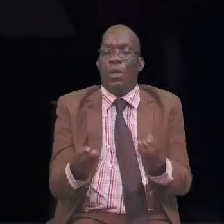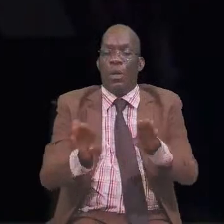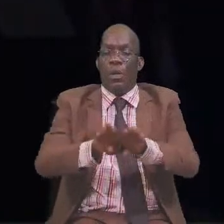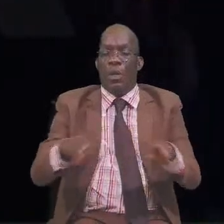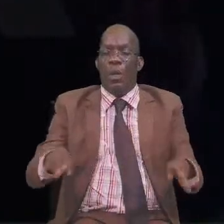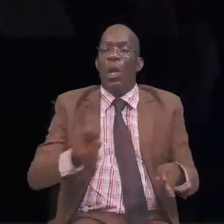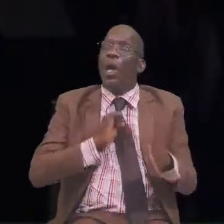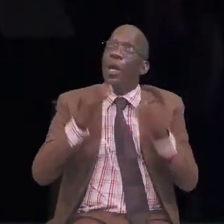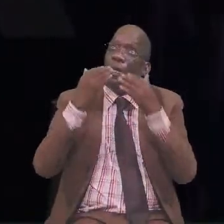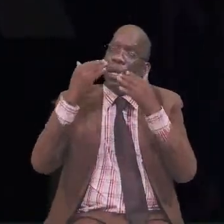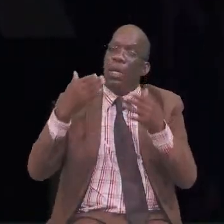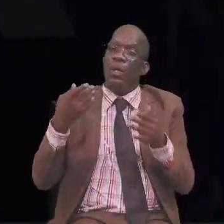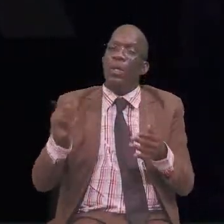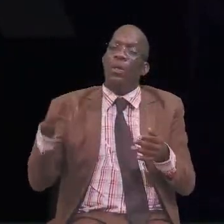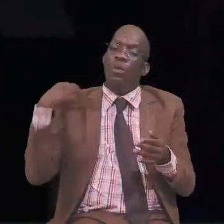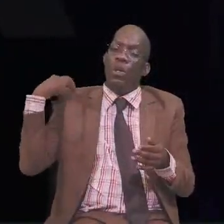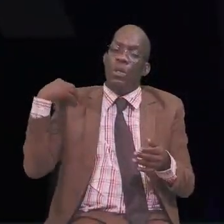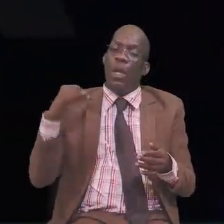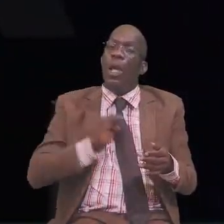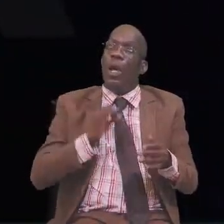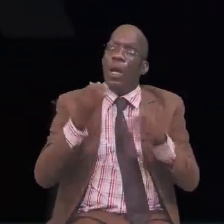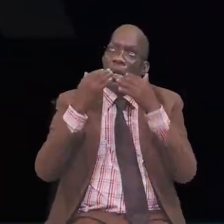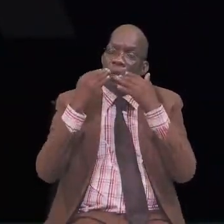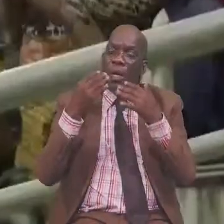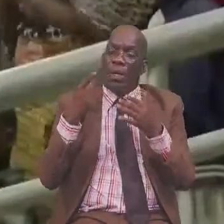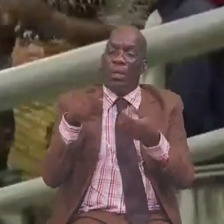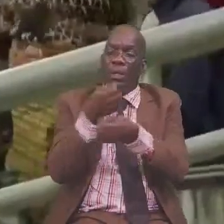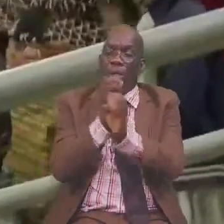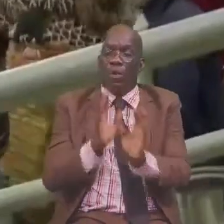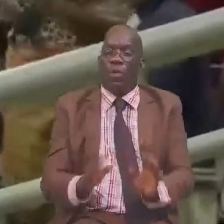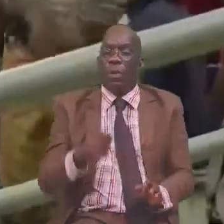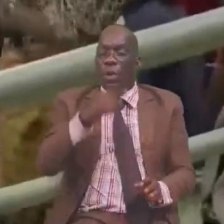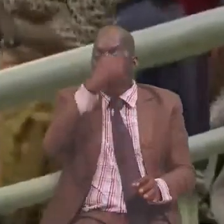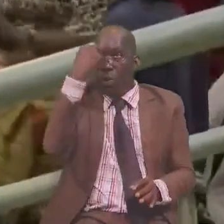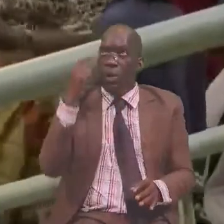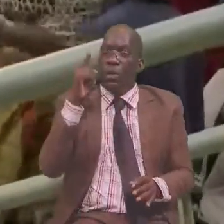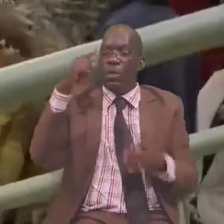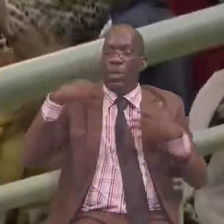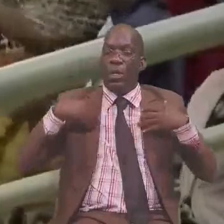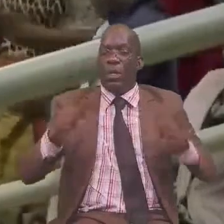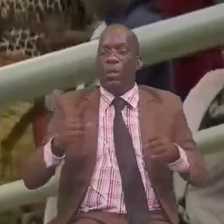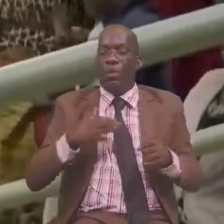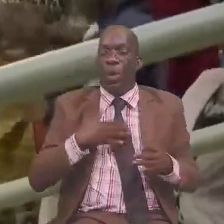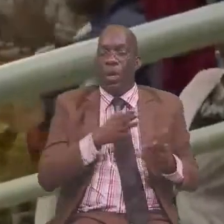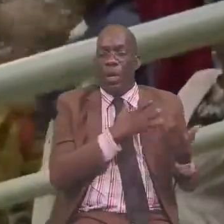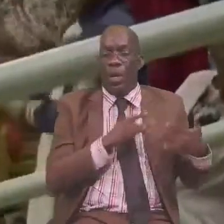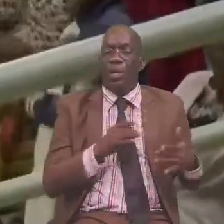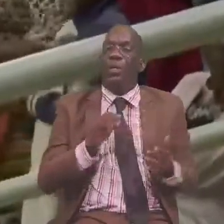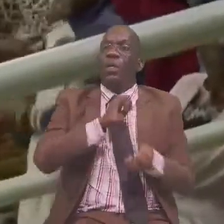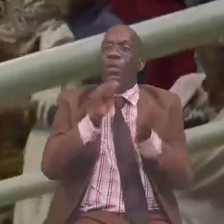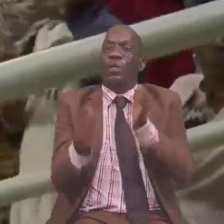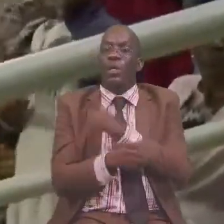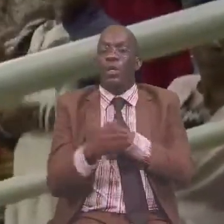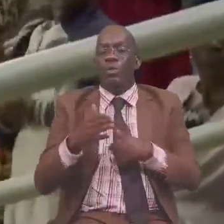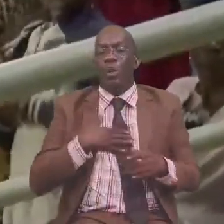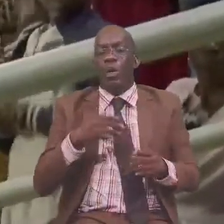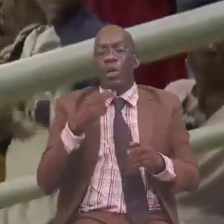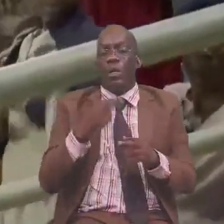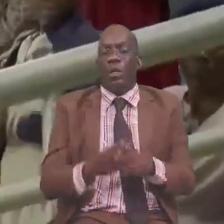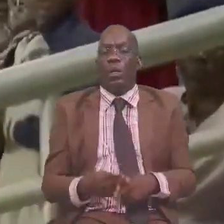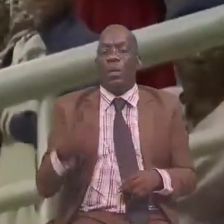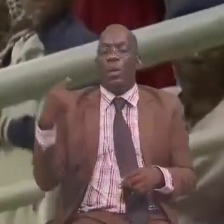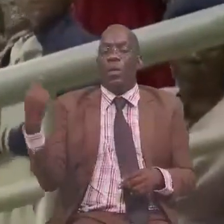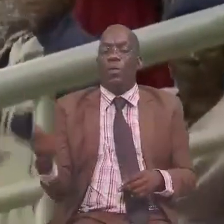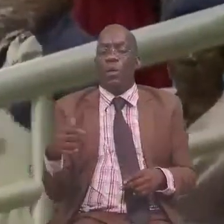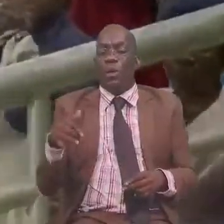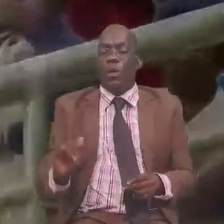Master, I thank the Savior, because he healed my heart, changed my name. Forever